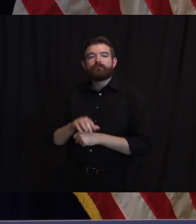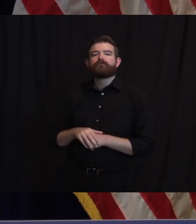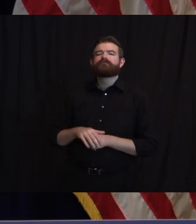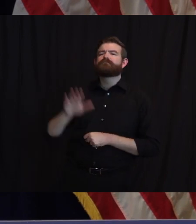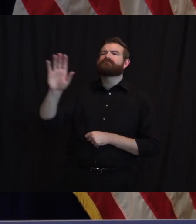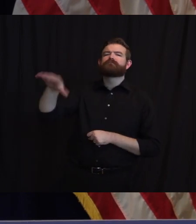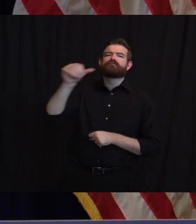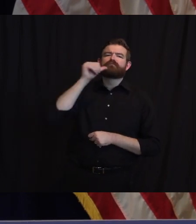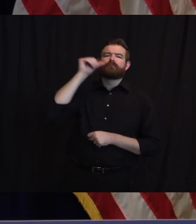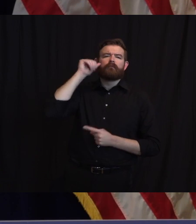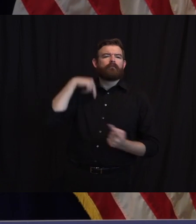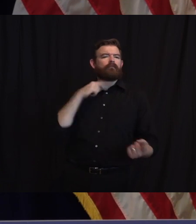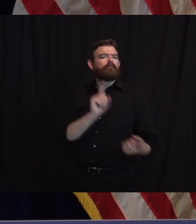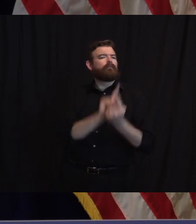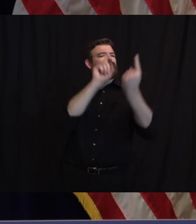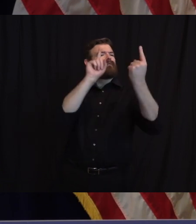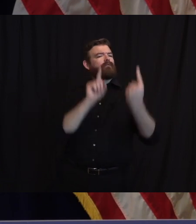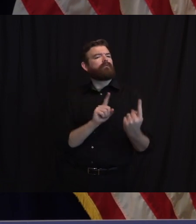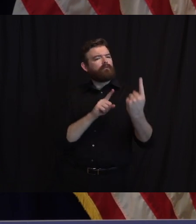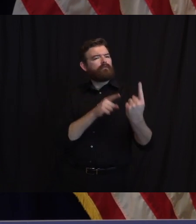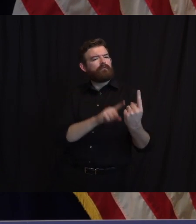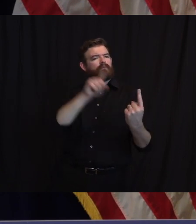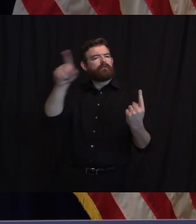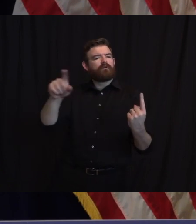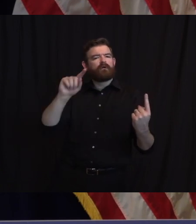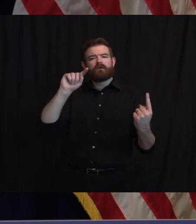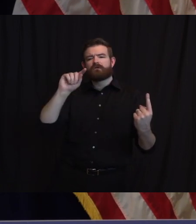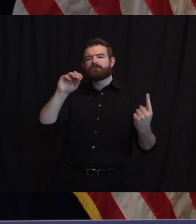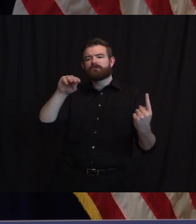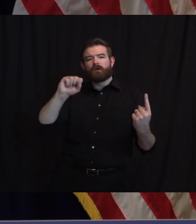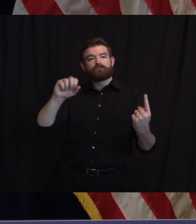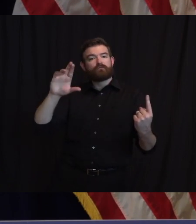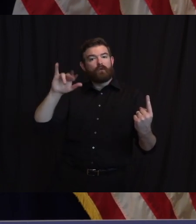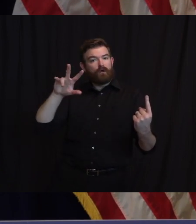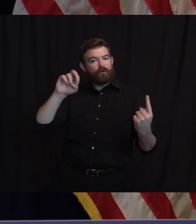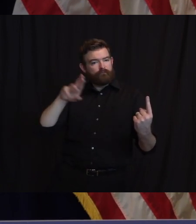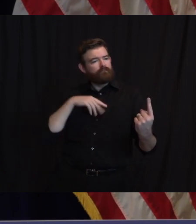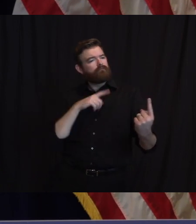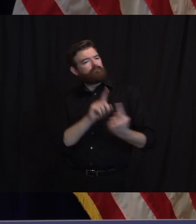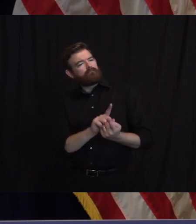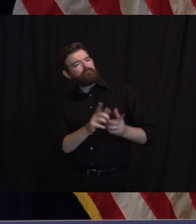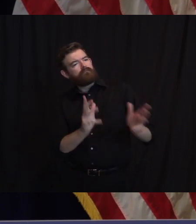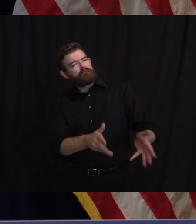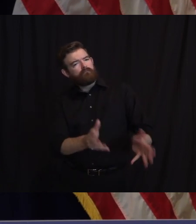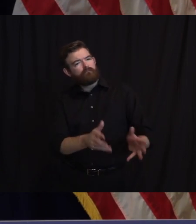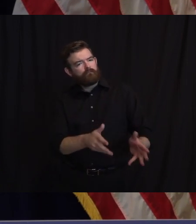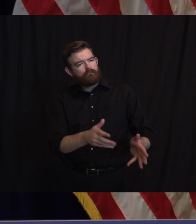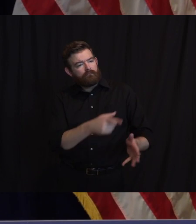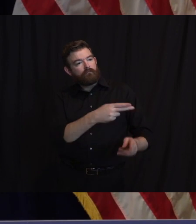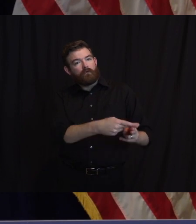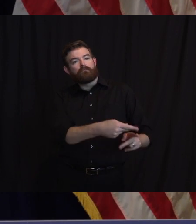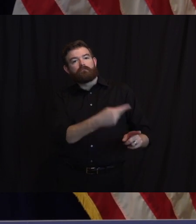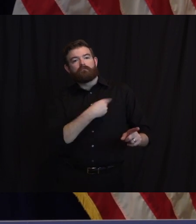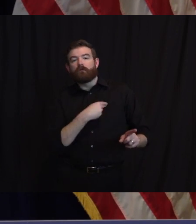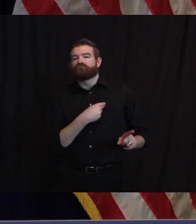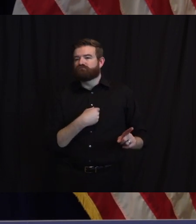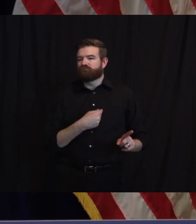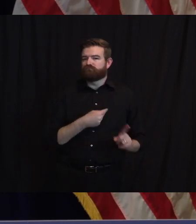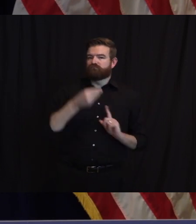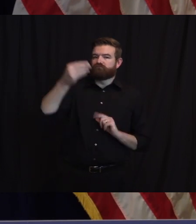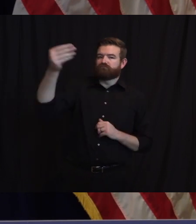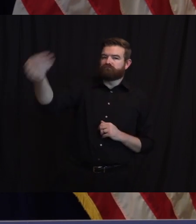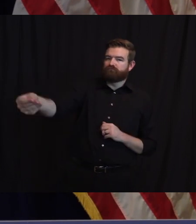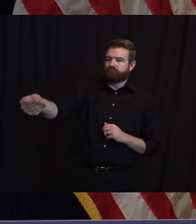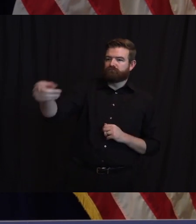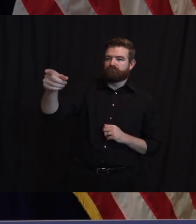the weekend, and I immediately got his case to the commissioner. His team tracked it down, and the guy hadn't been